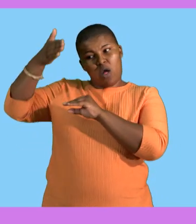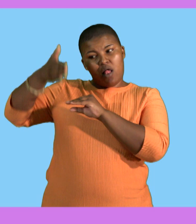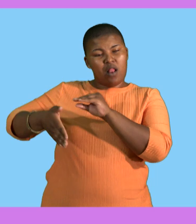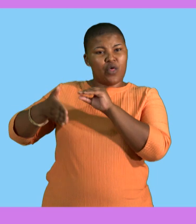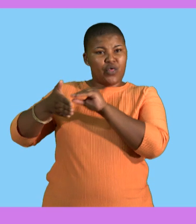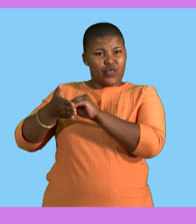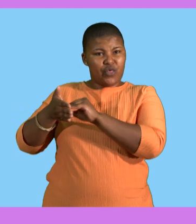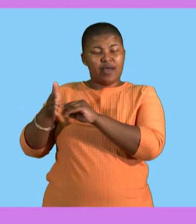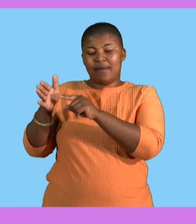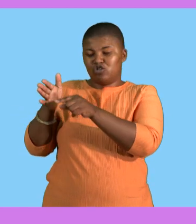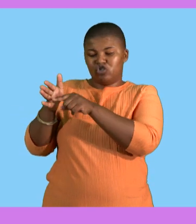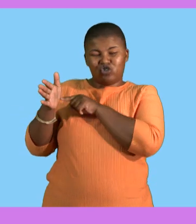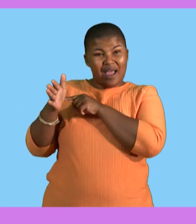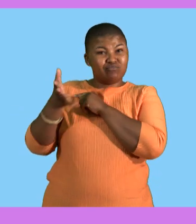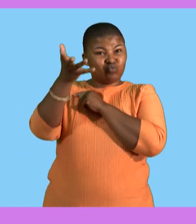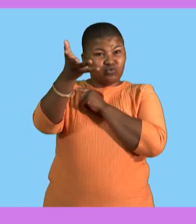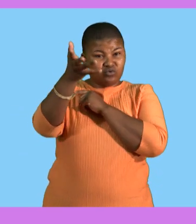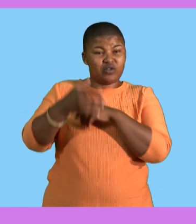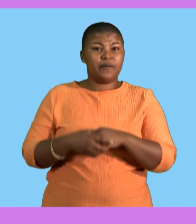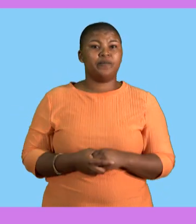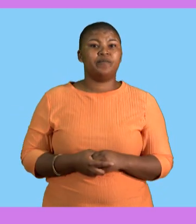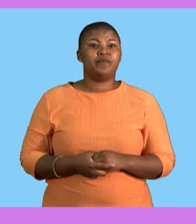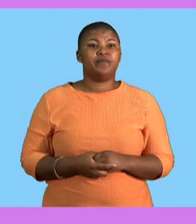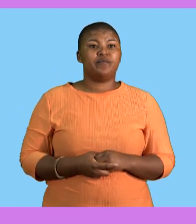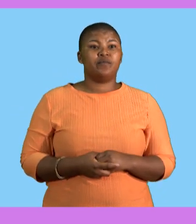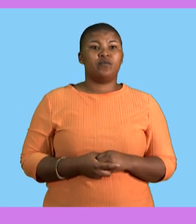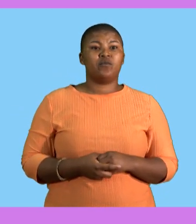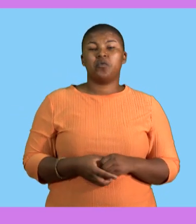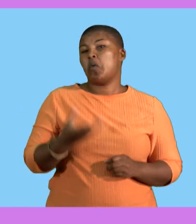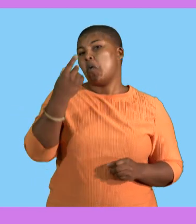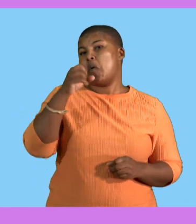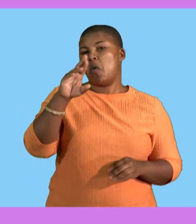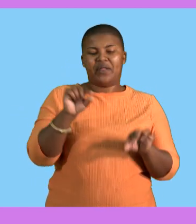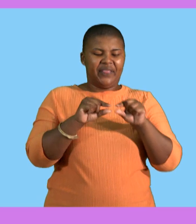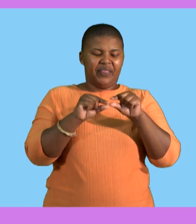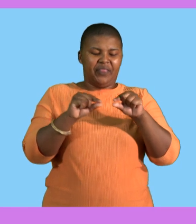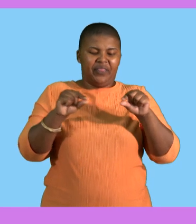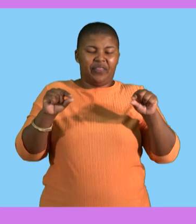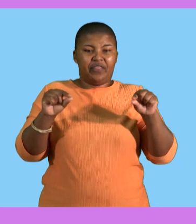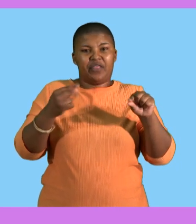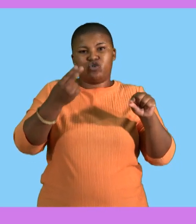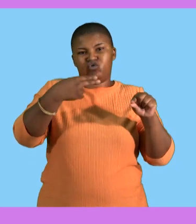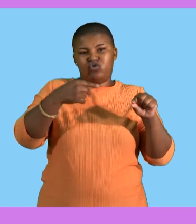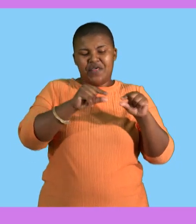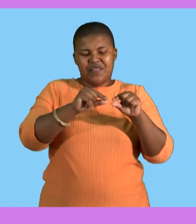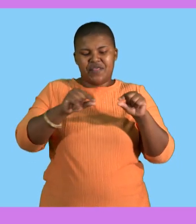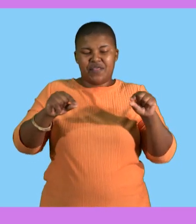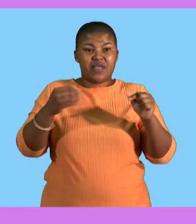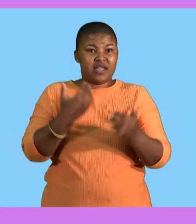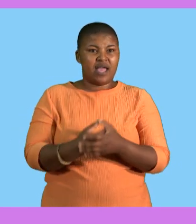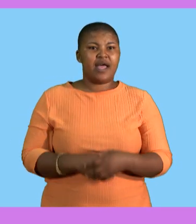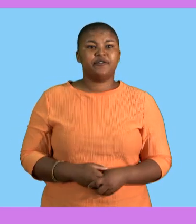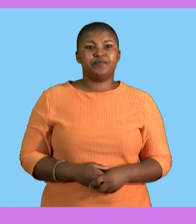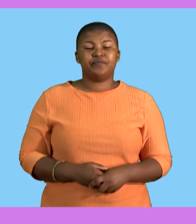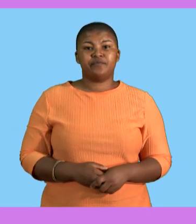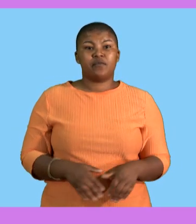with a stripe through it, or it can be just a thinner line. Then the